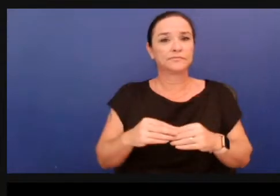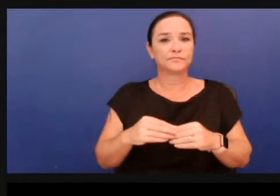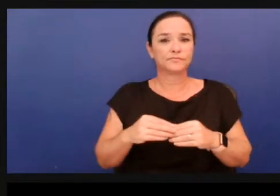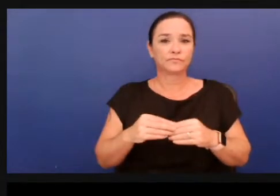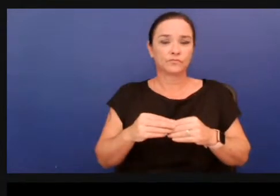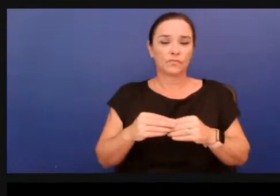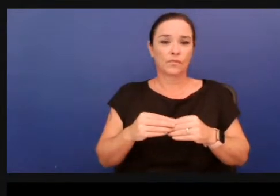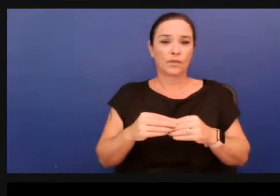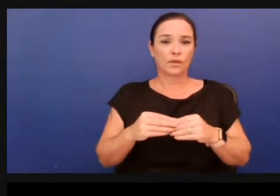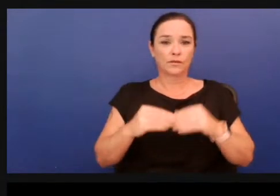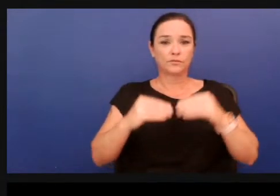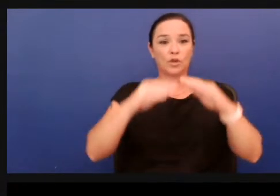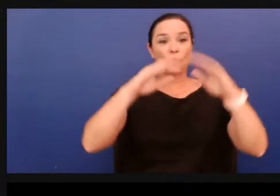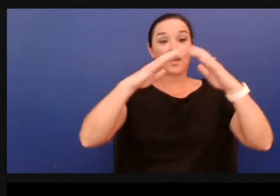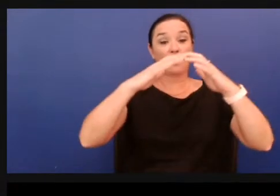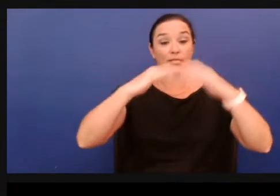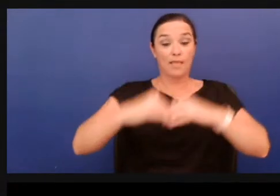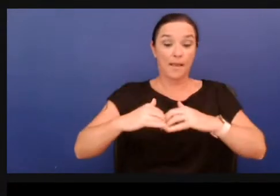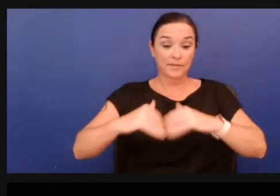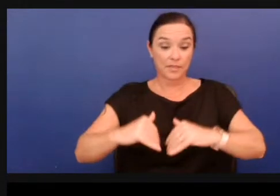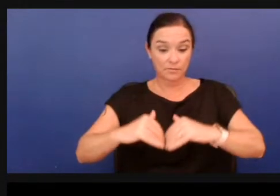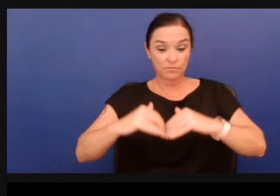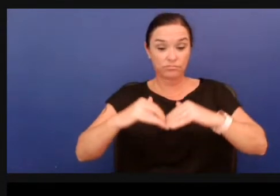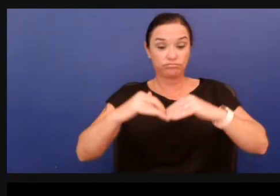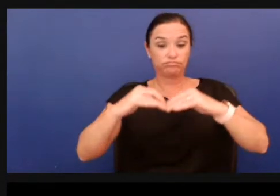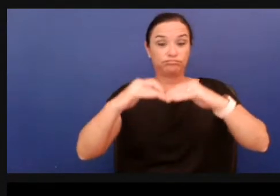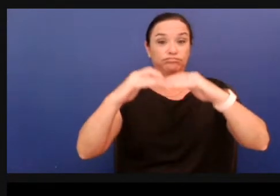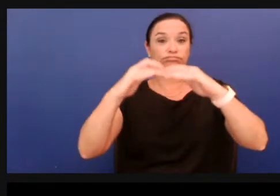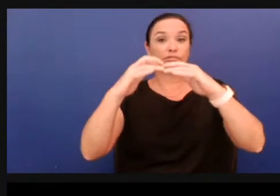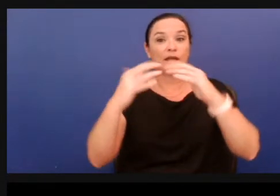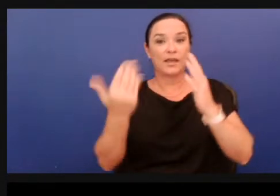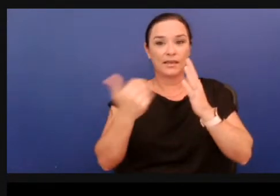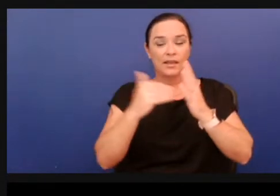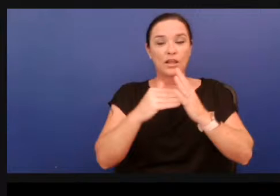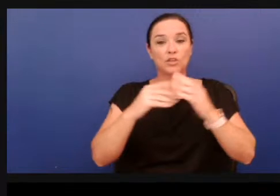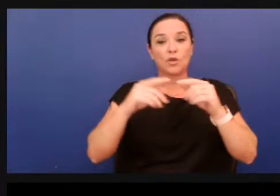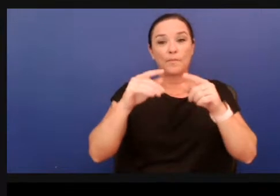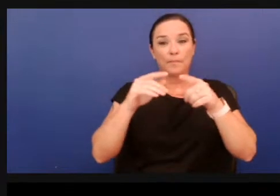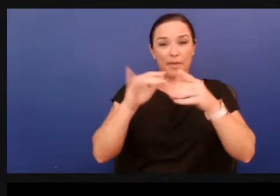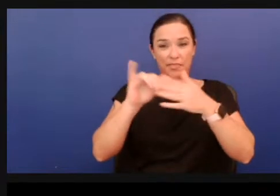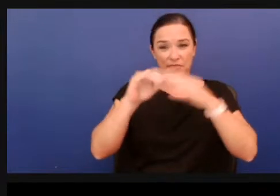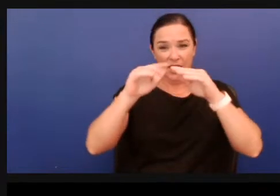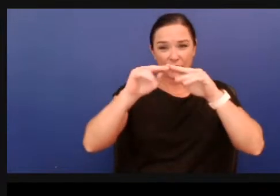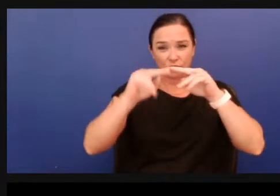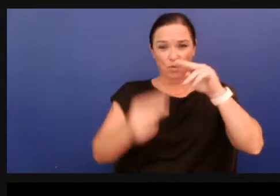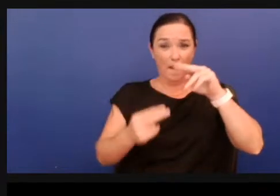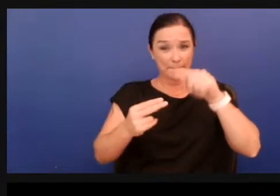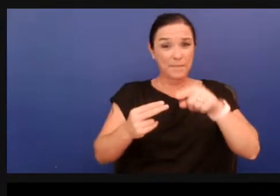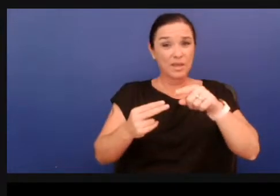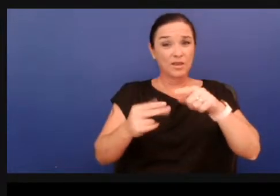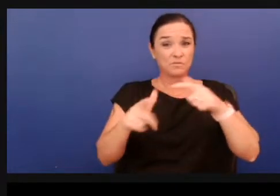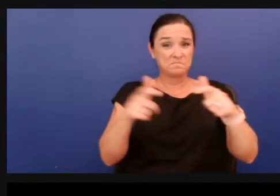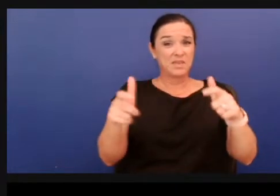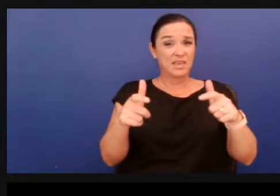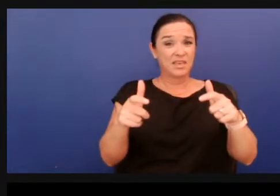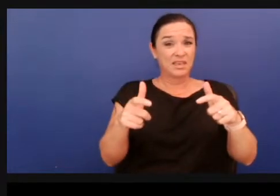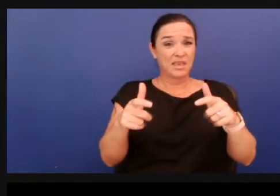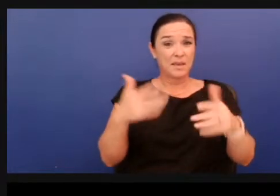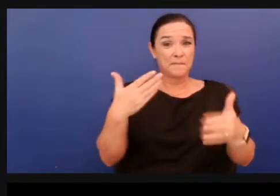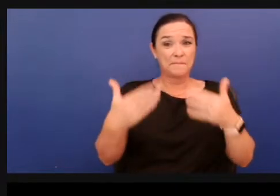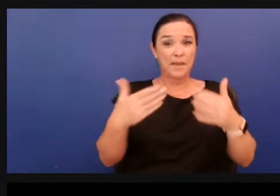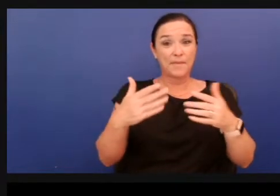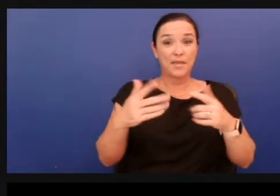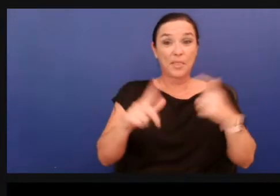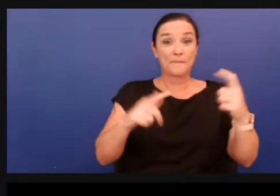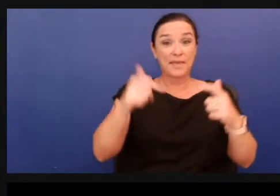elevation height there. But you maybe can see coming in that this drop was pretty big. And in fact, might be the biggest